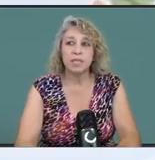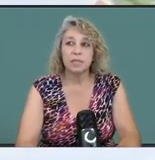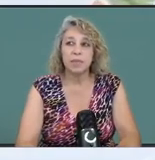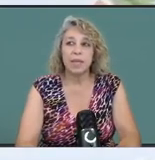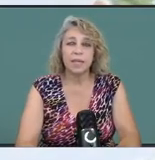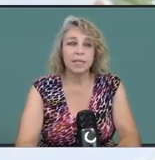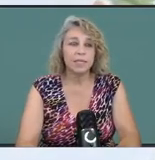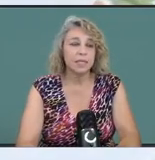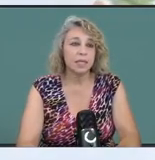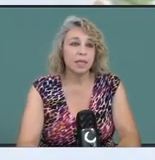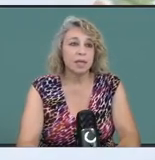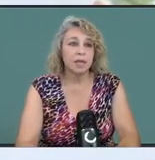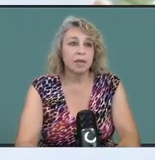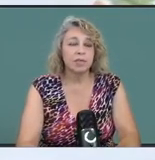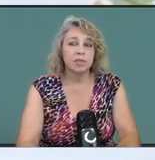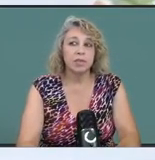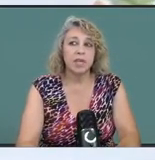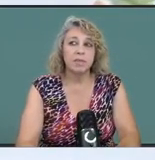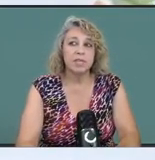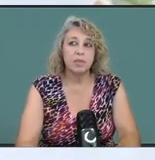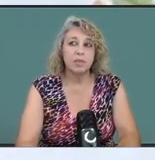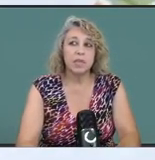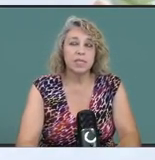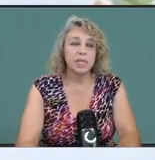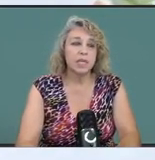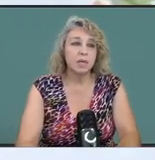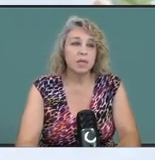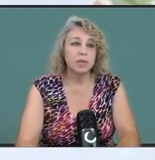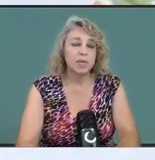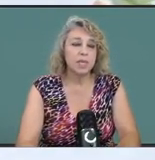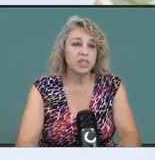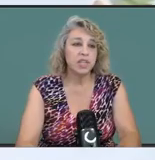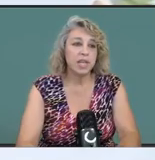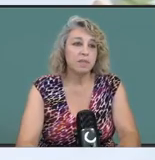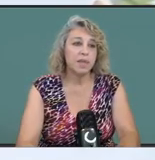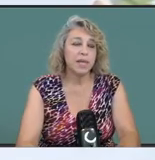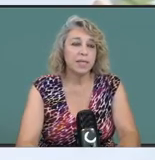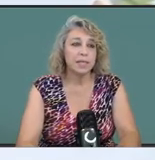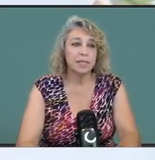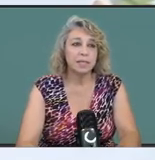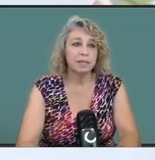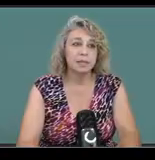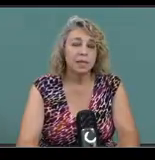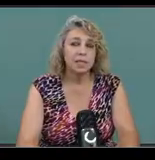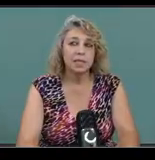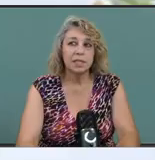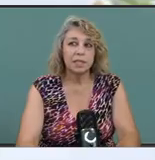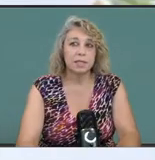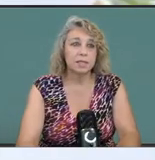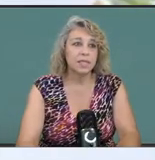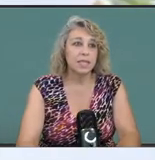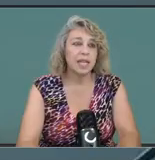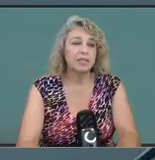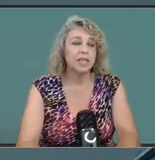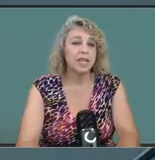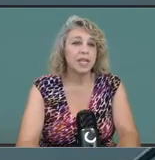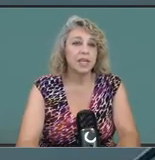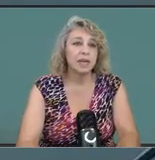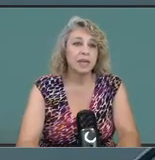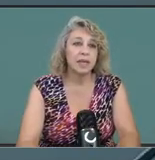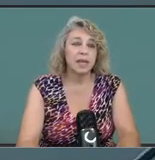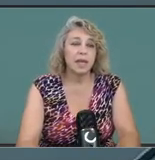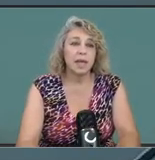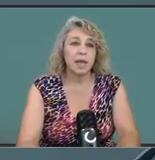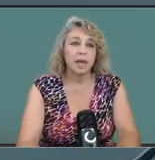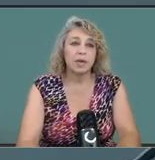other municipalities so today mr. president I want to initiate by value tating